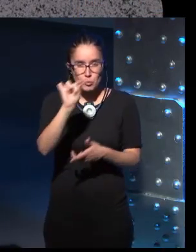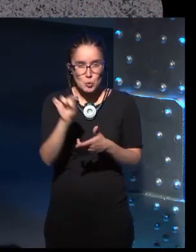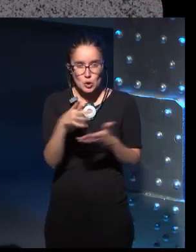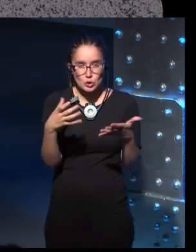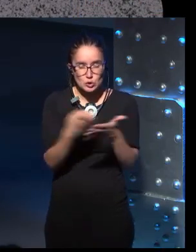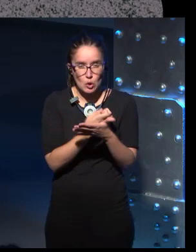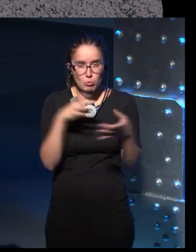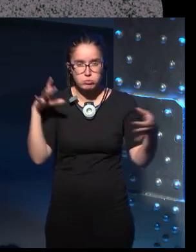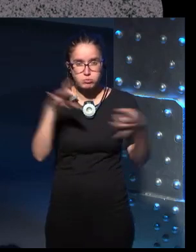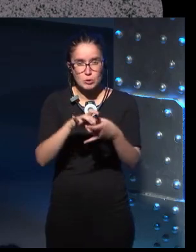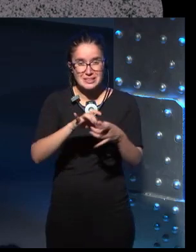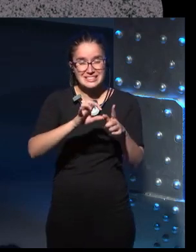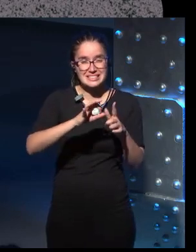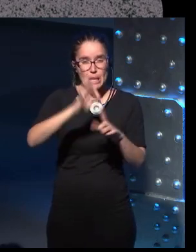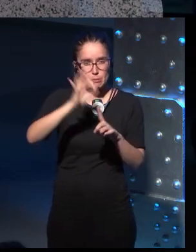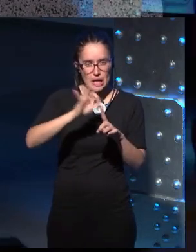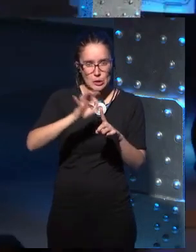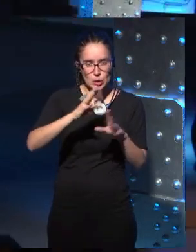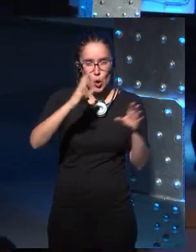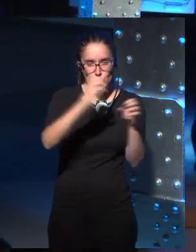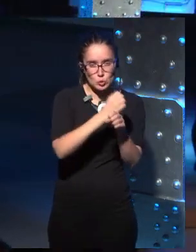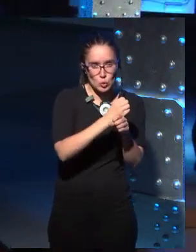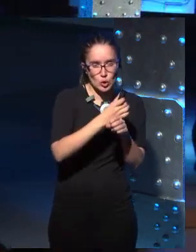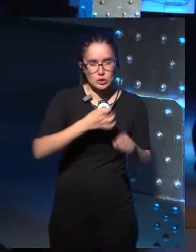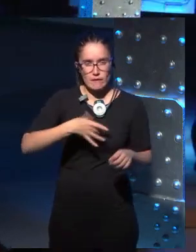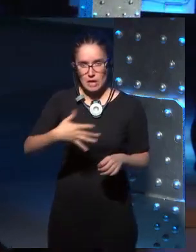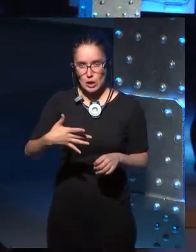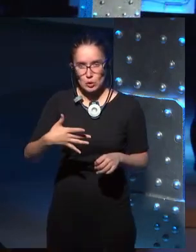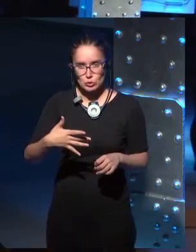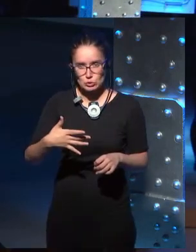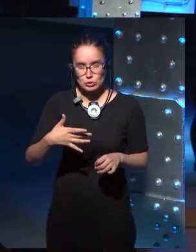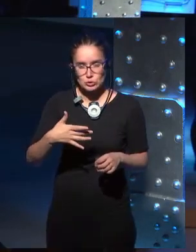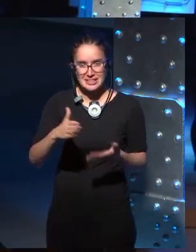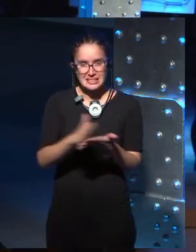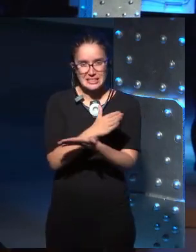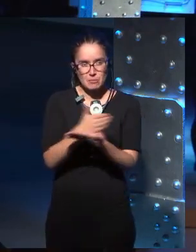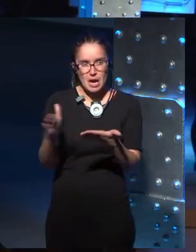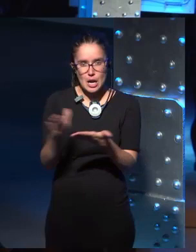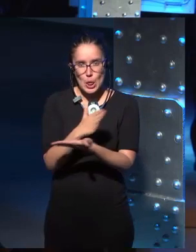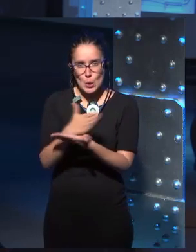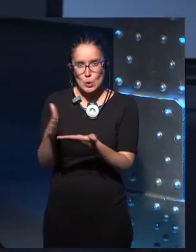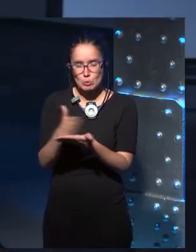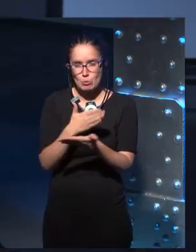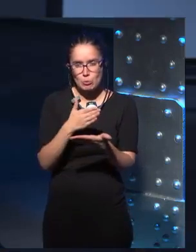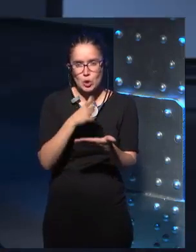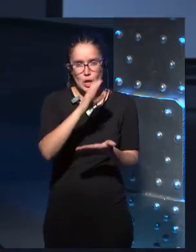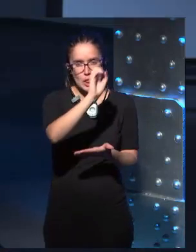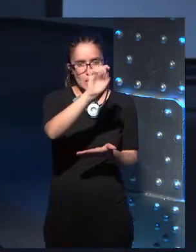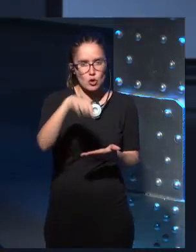to temperatures. Dark ones and white ones are separated by